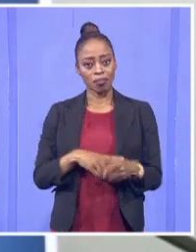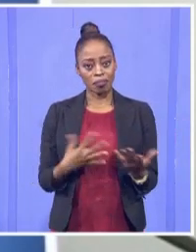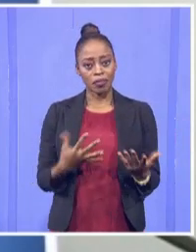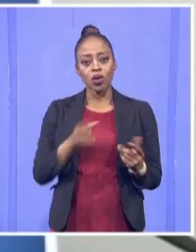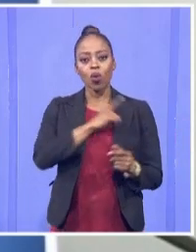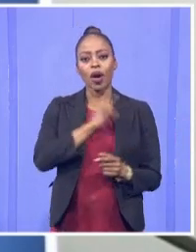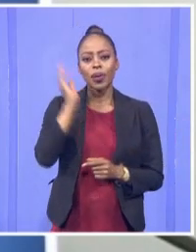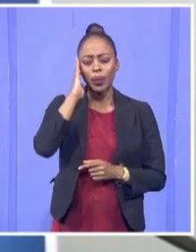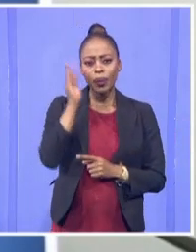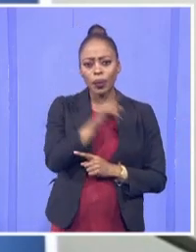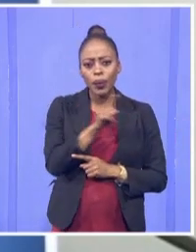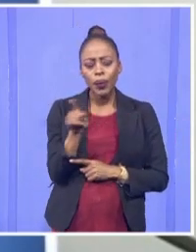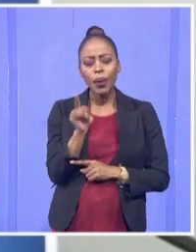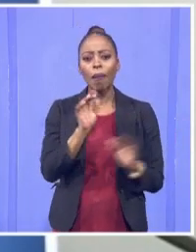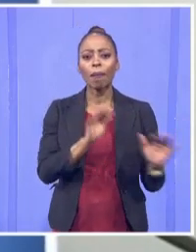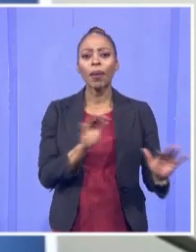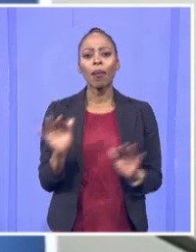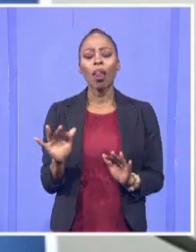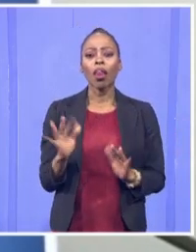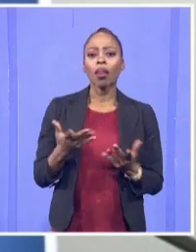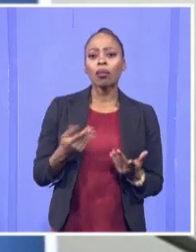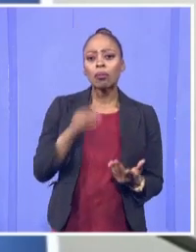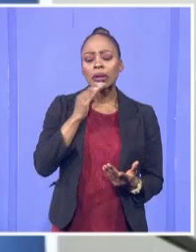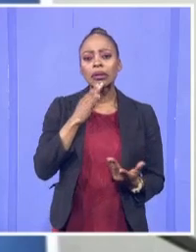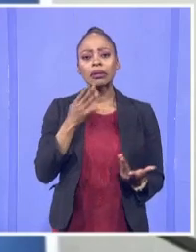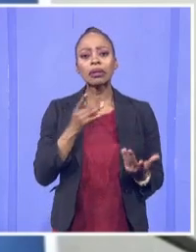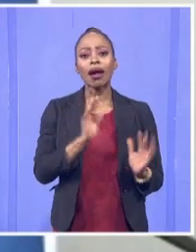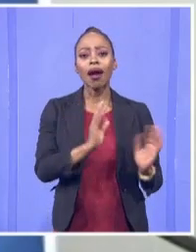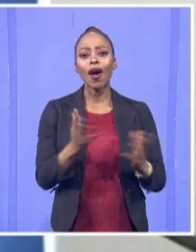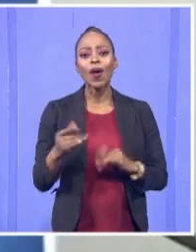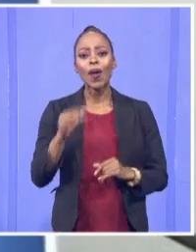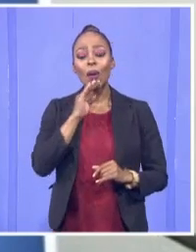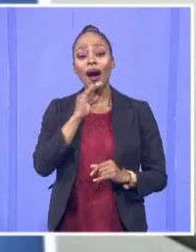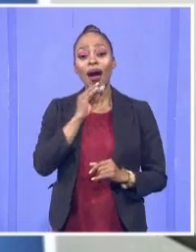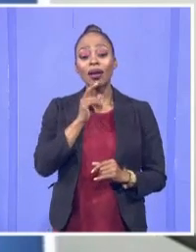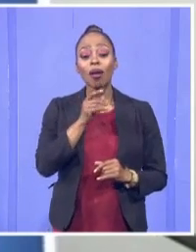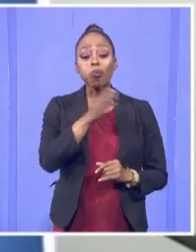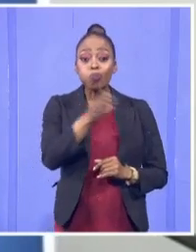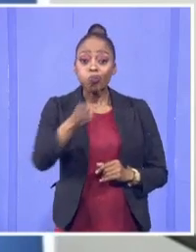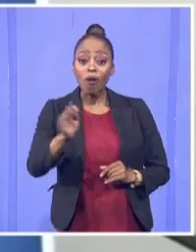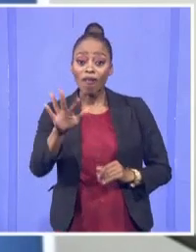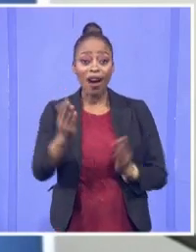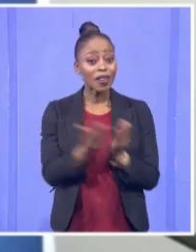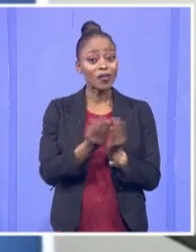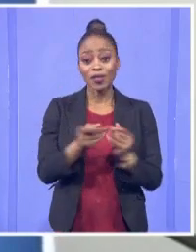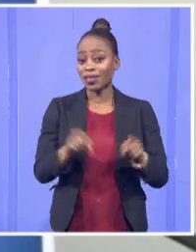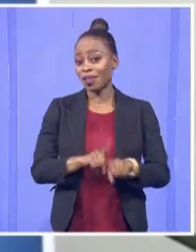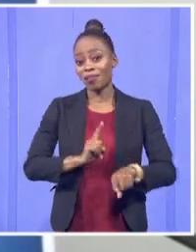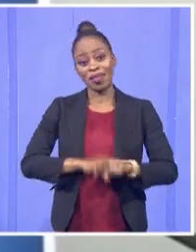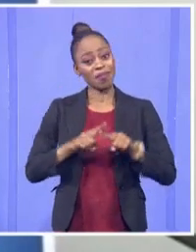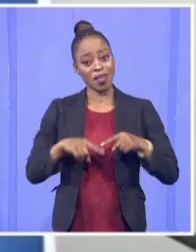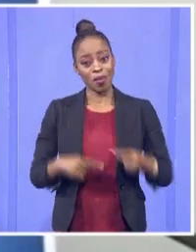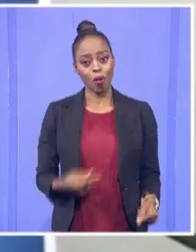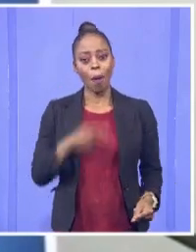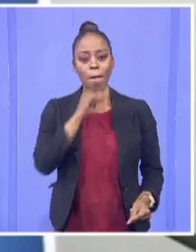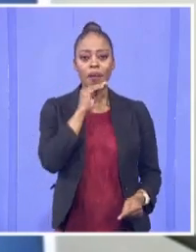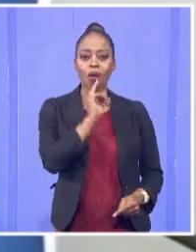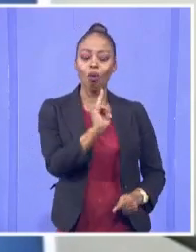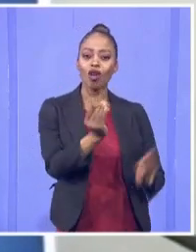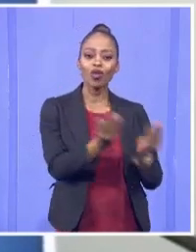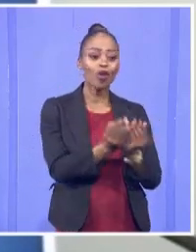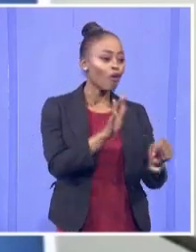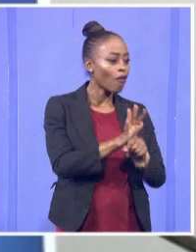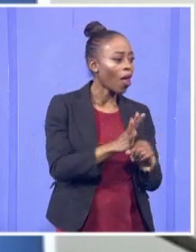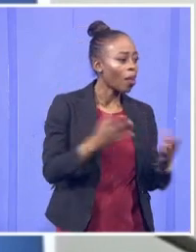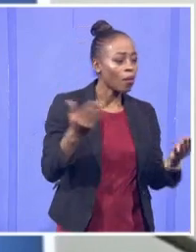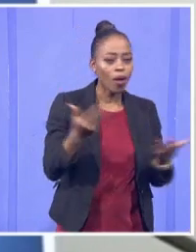with human capacity, you can't queue at 5 schools at the same time. So if you queue at one school and that school is full, you've